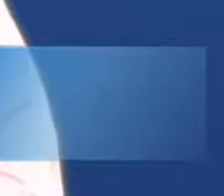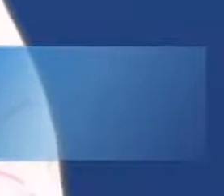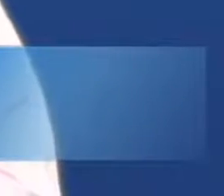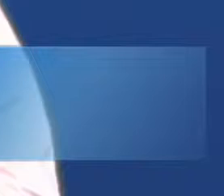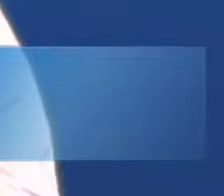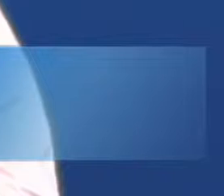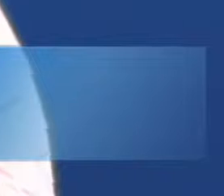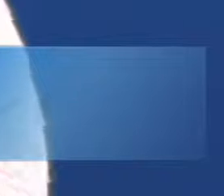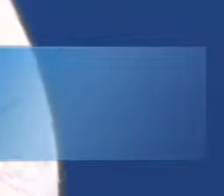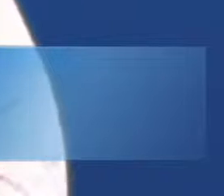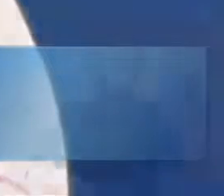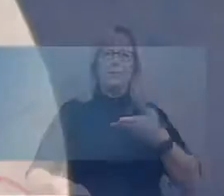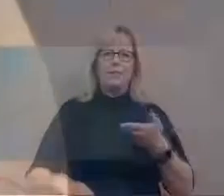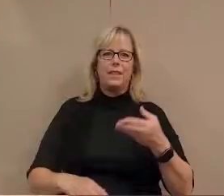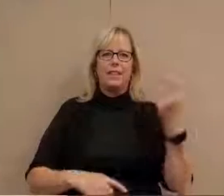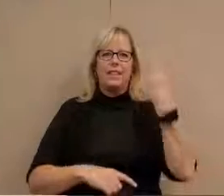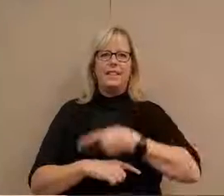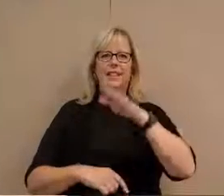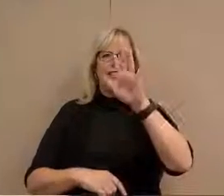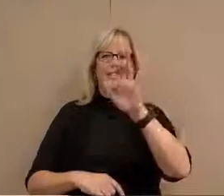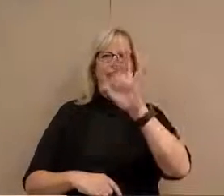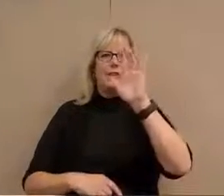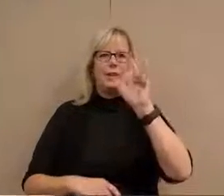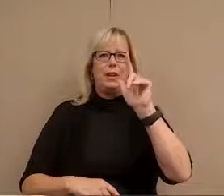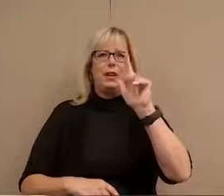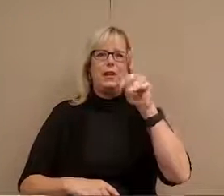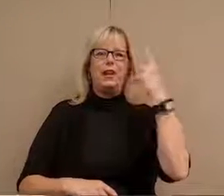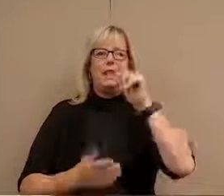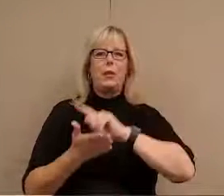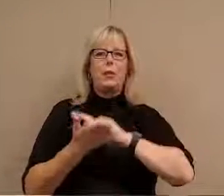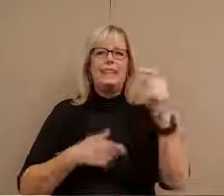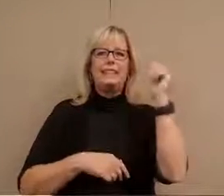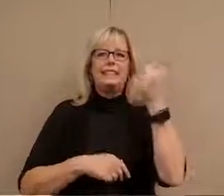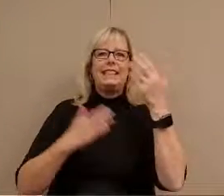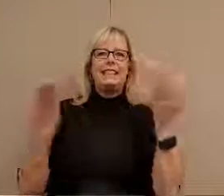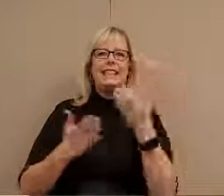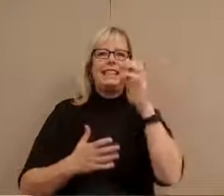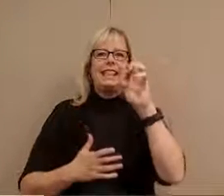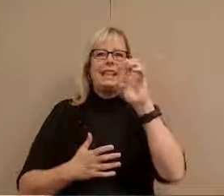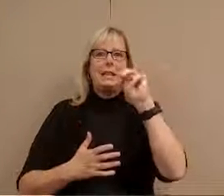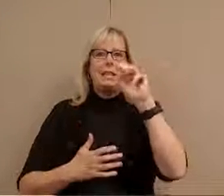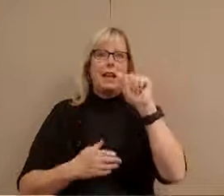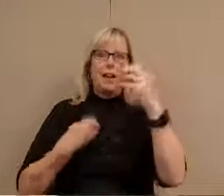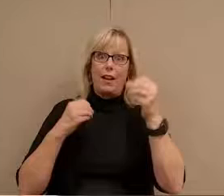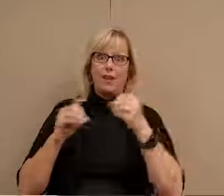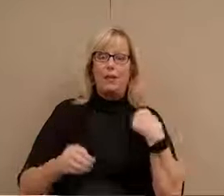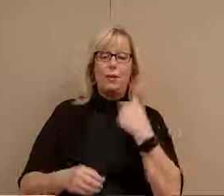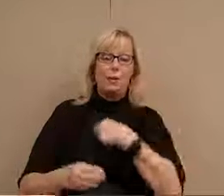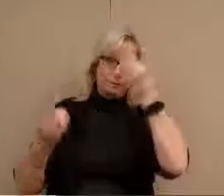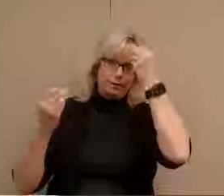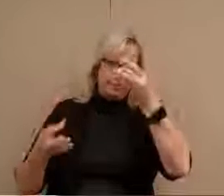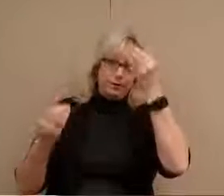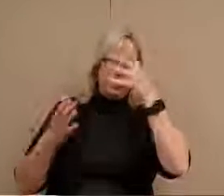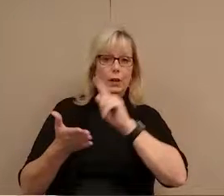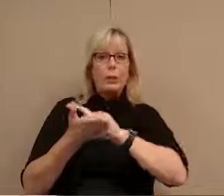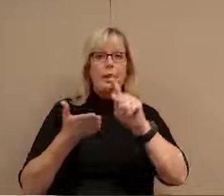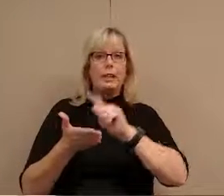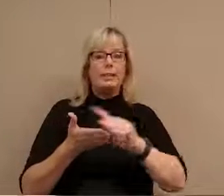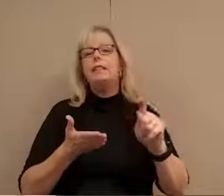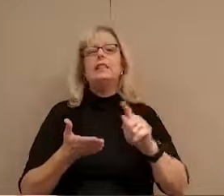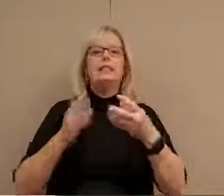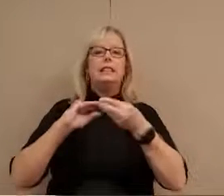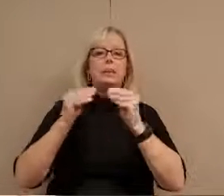Good afternoon. Welcome to day 523 for week 10 at the EMA office, where we bring you the weekly numbers for